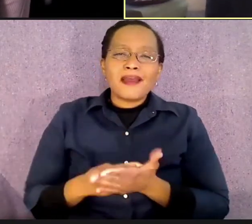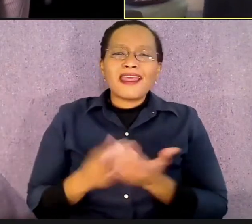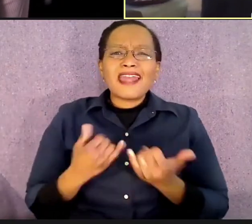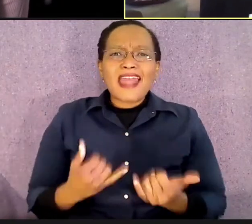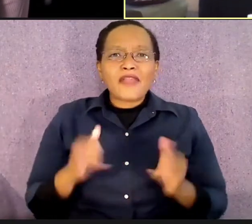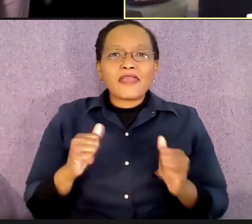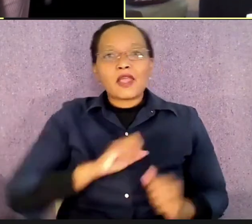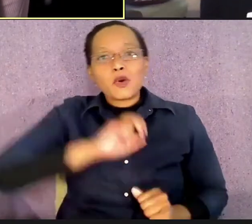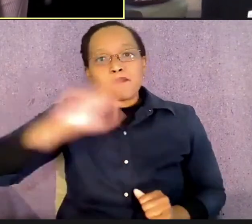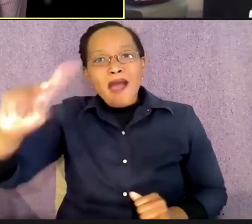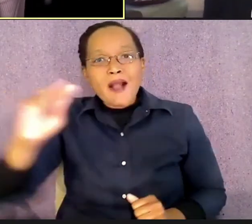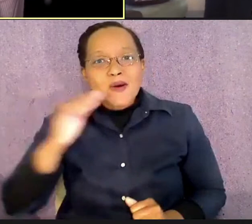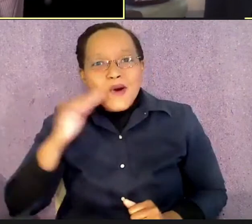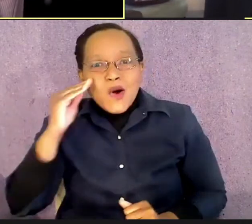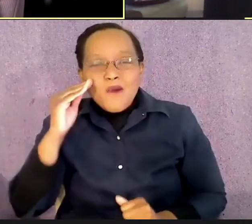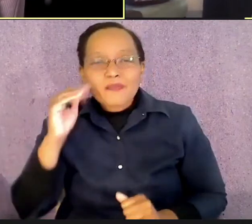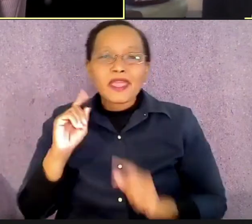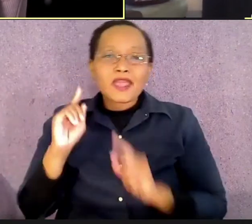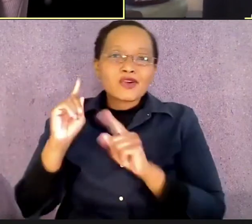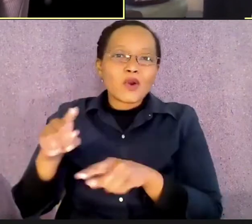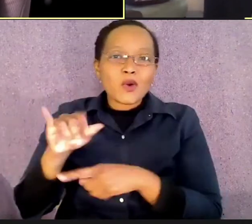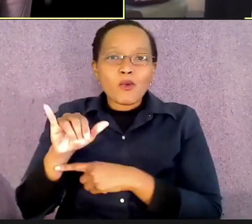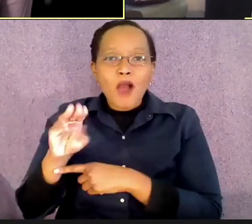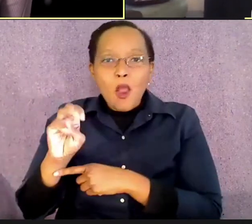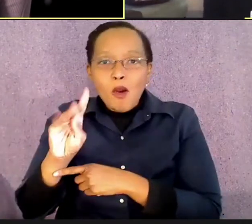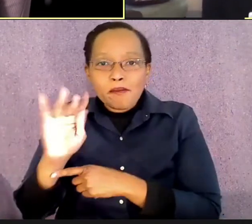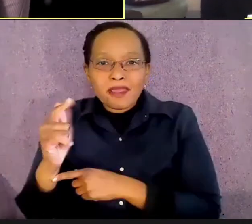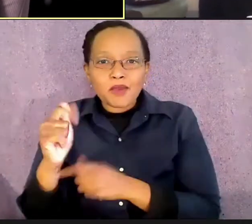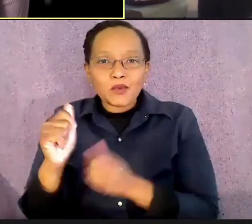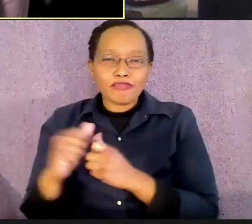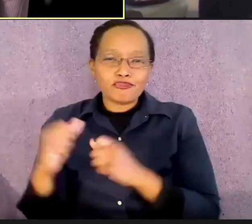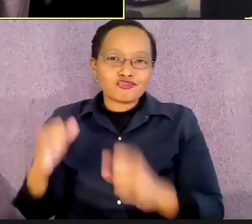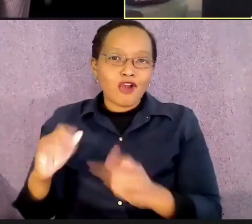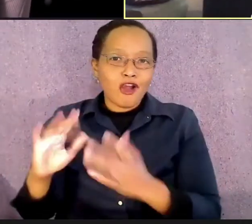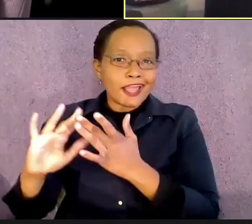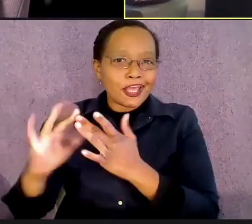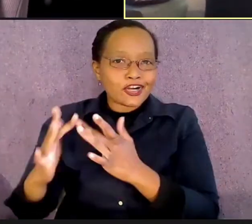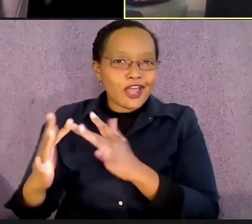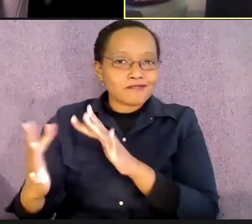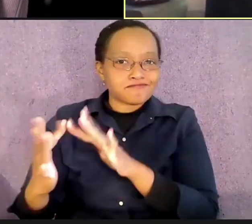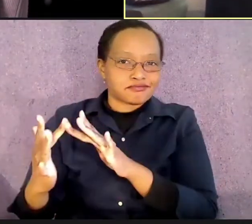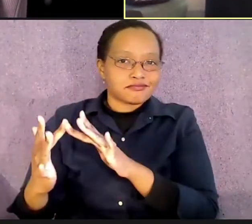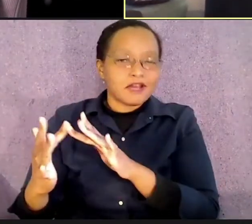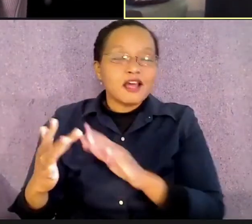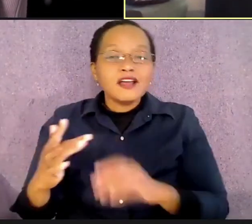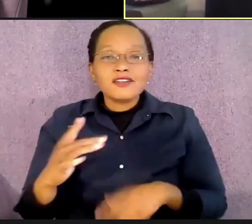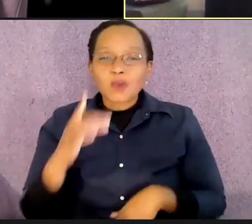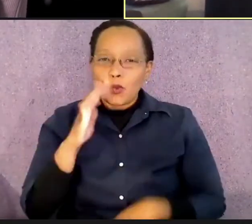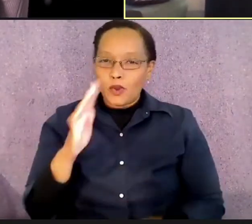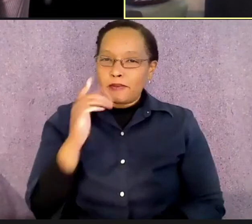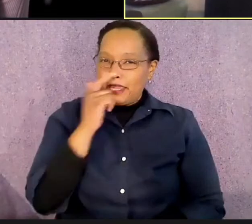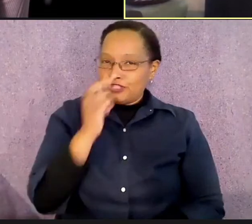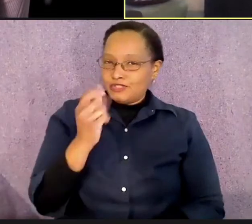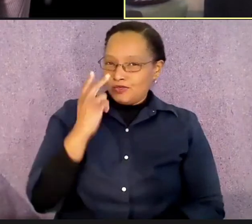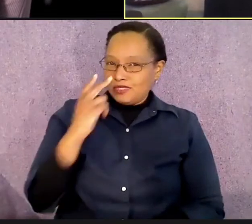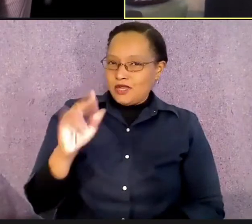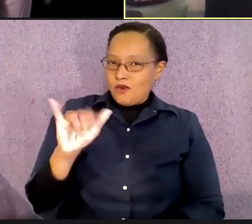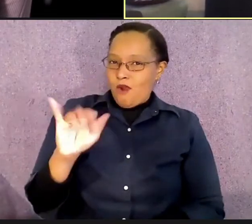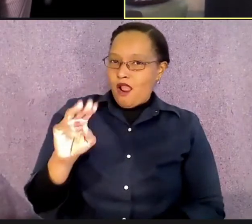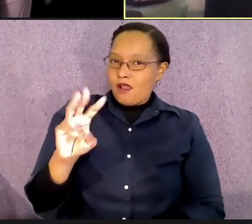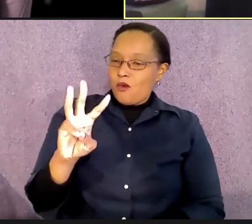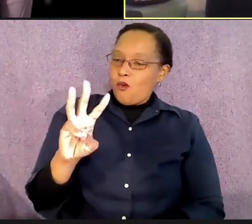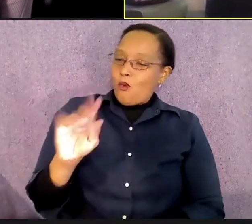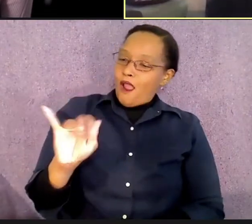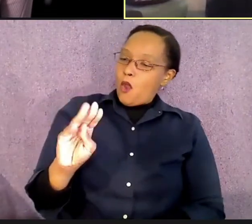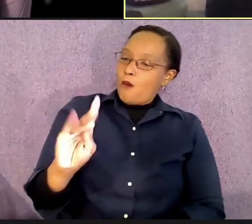Wi-Fi connection. So it'll be interesting to see what happens with Oakland. And also a lot of the older businesses in Oakland are going to disappear